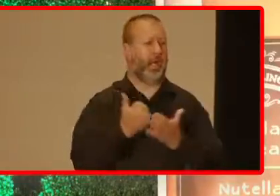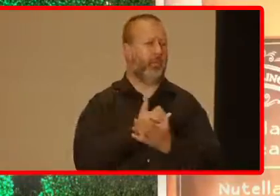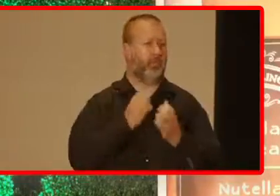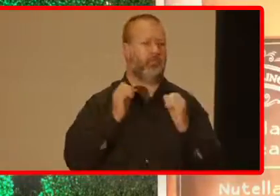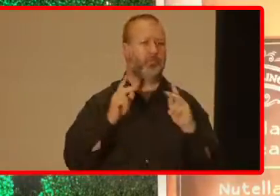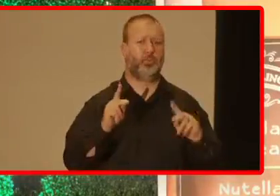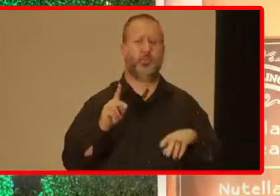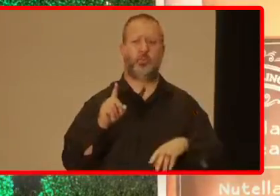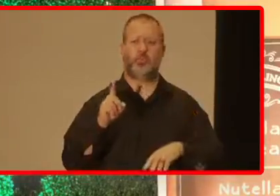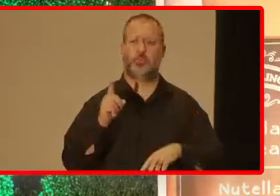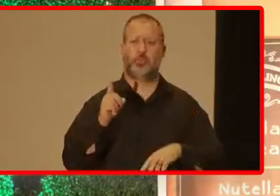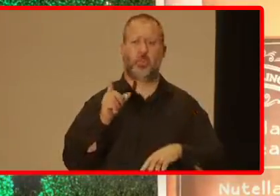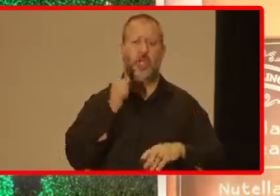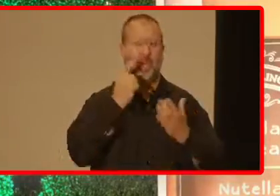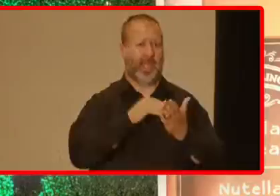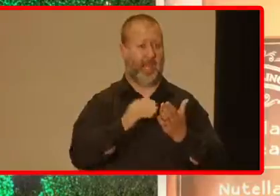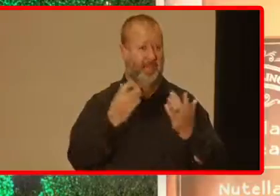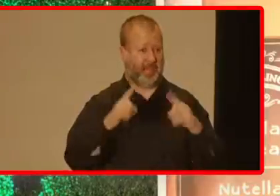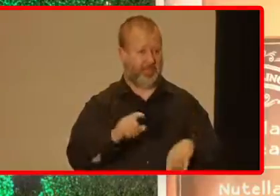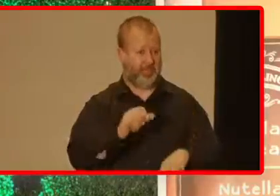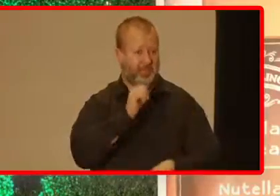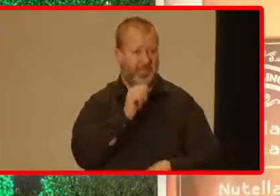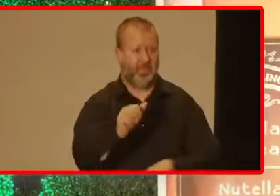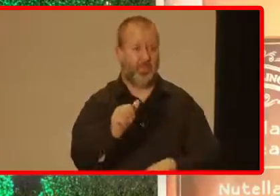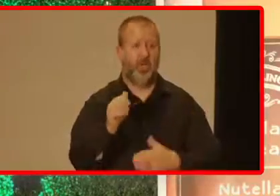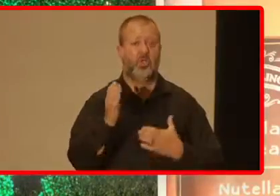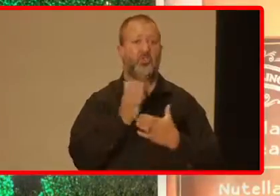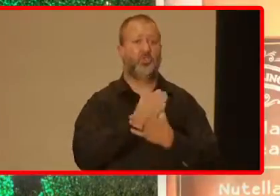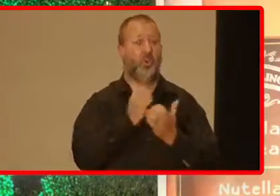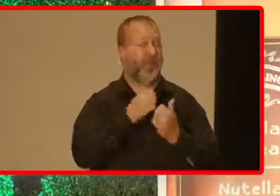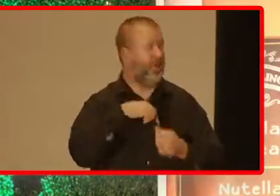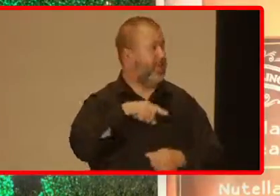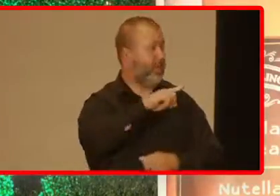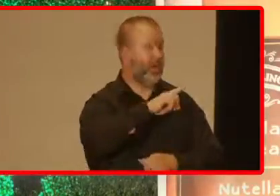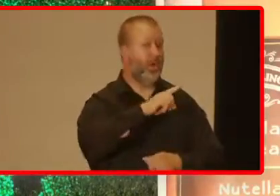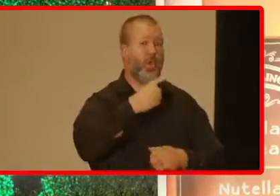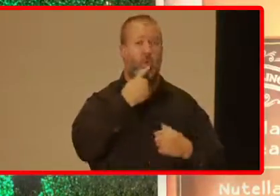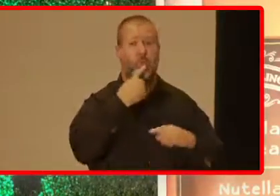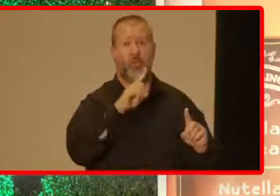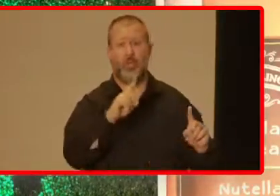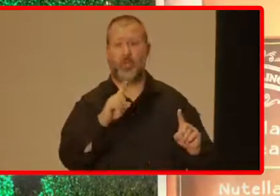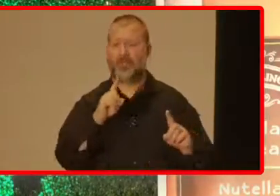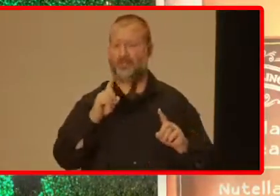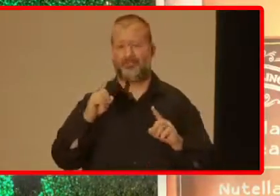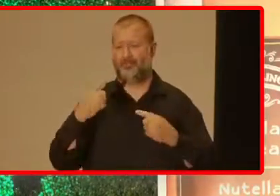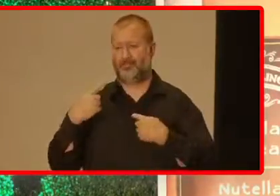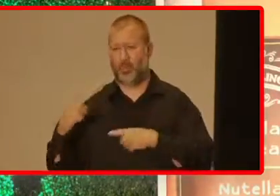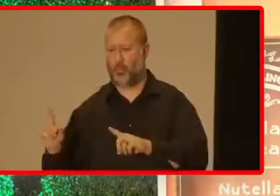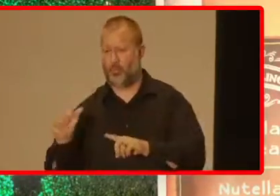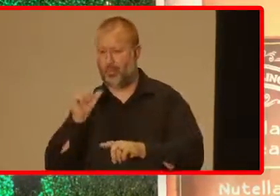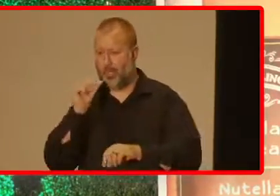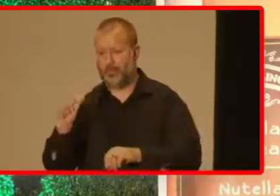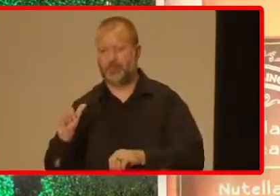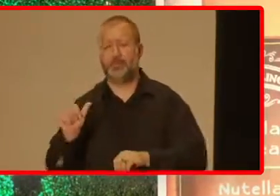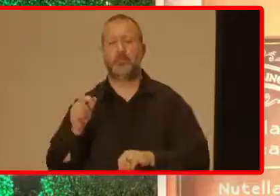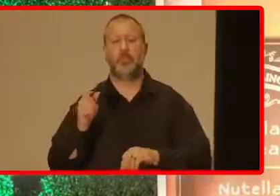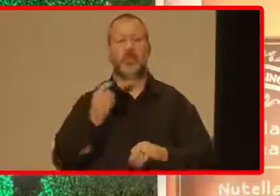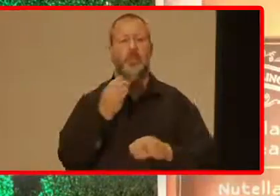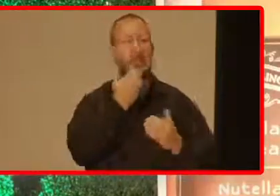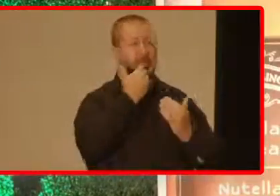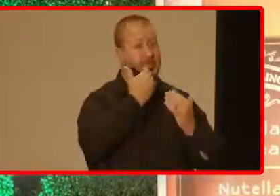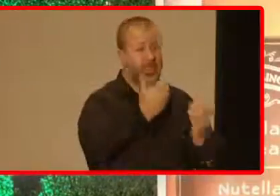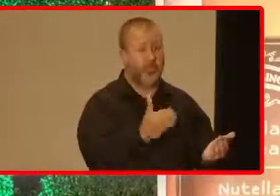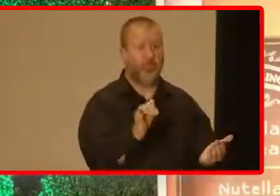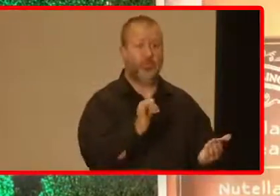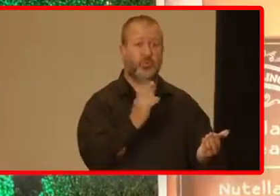it doesn't come around often, to share with them what's working, what's not working. Give them thanks,